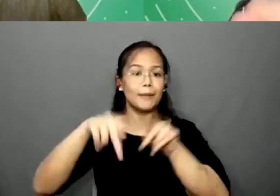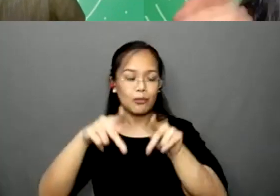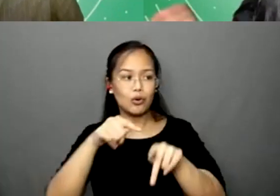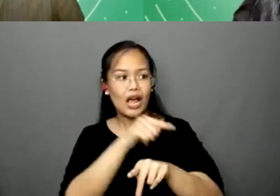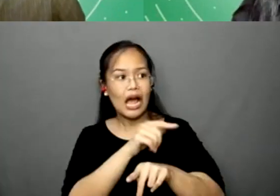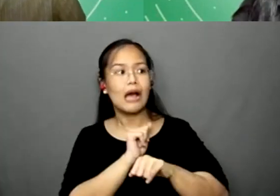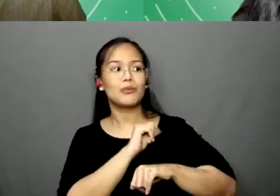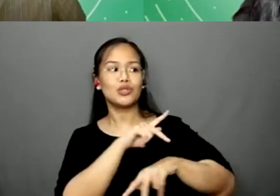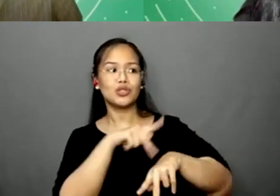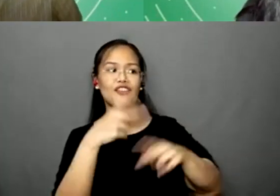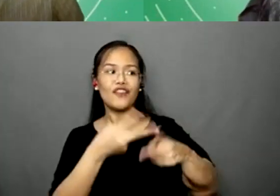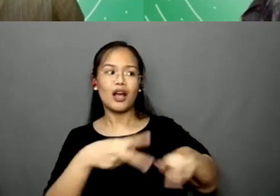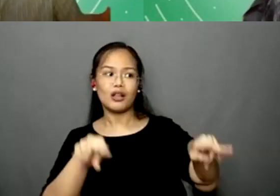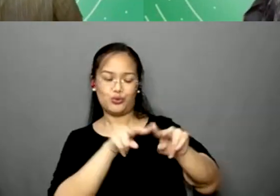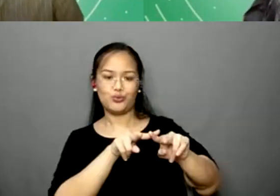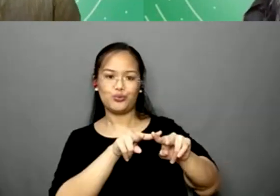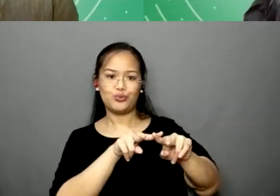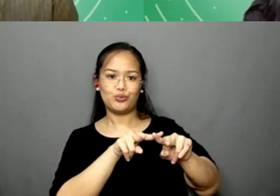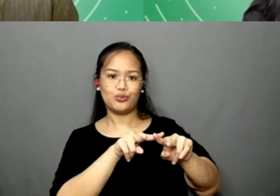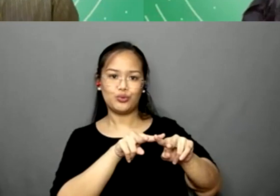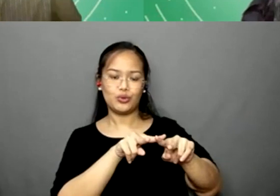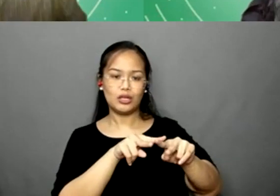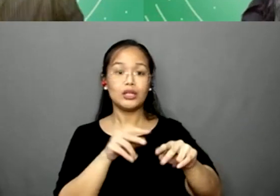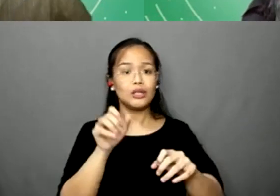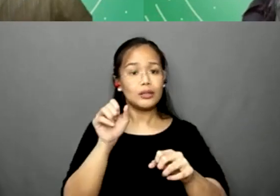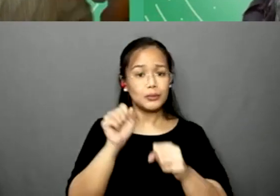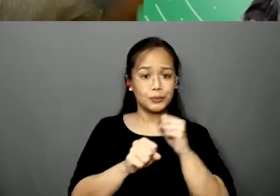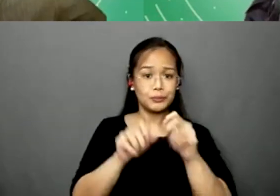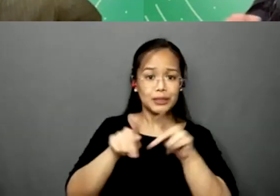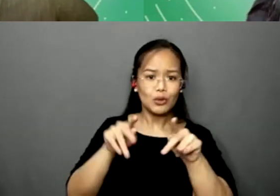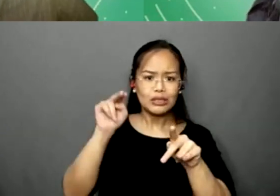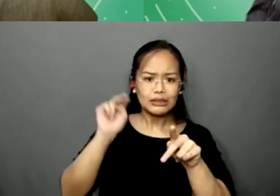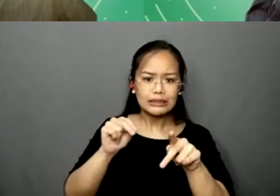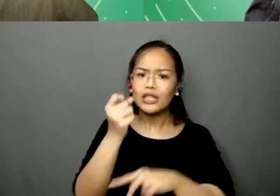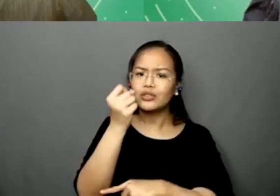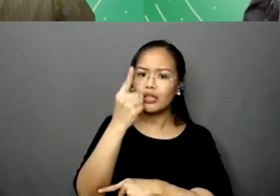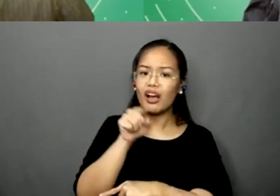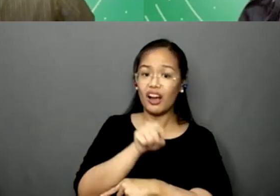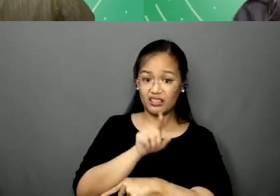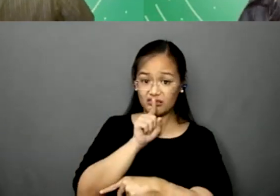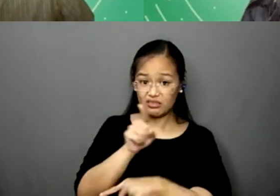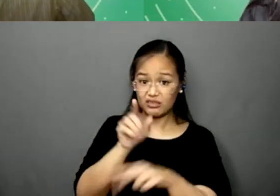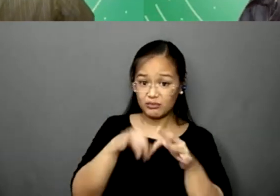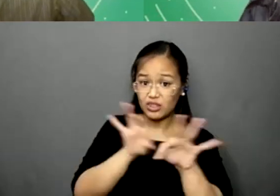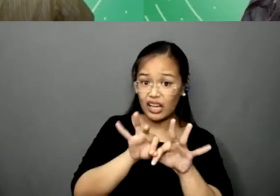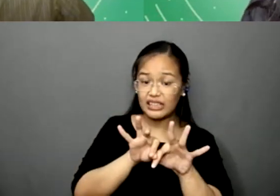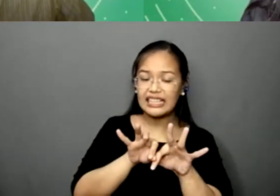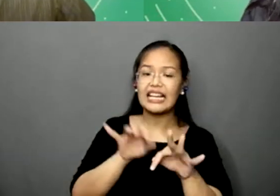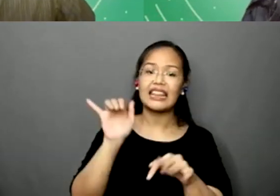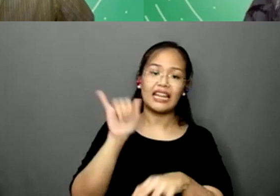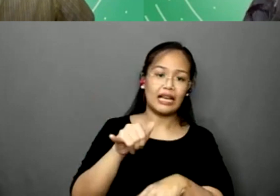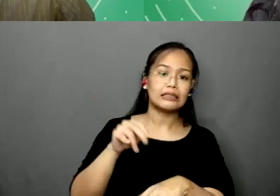to understand that this is an important part that needs to be addressed, it helps sustain that movement and motion. So